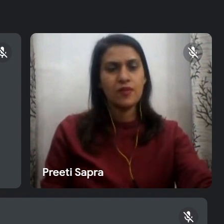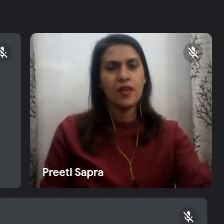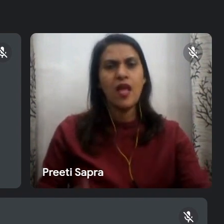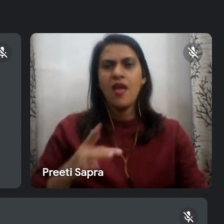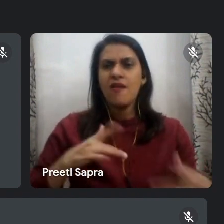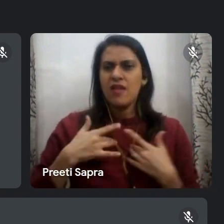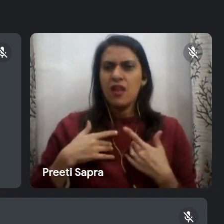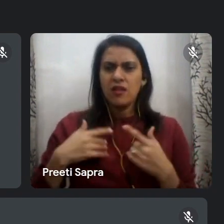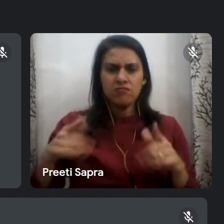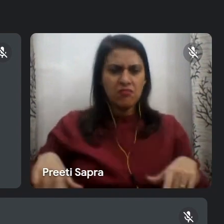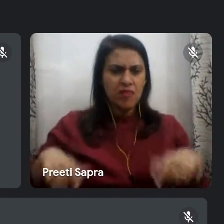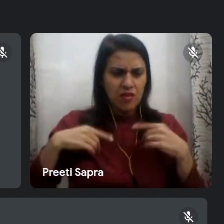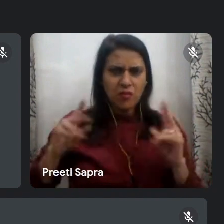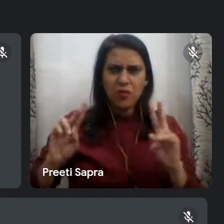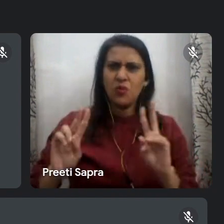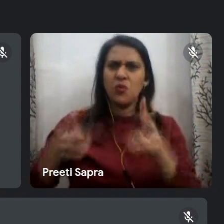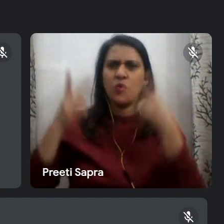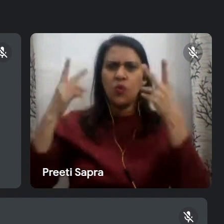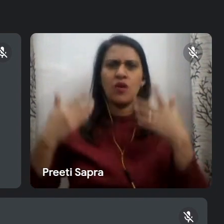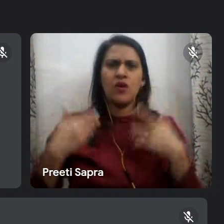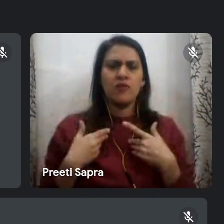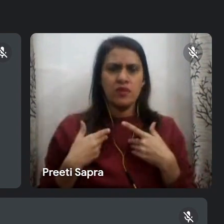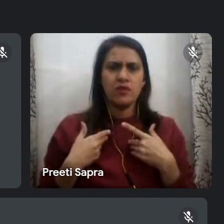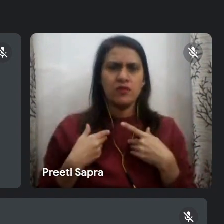my own life. But